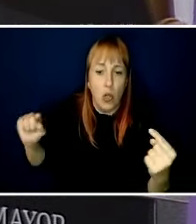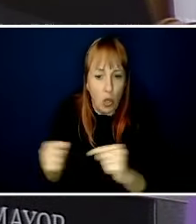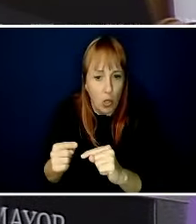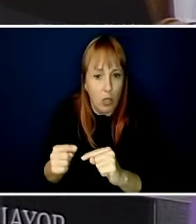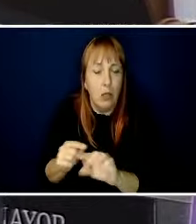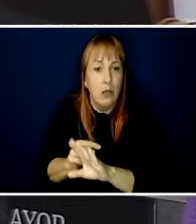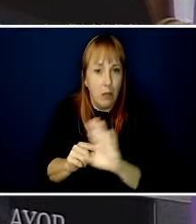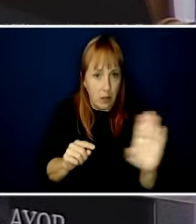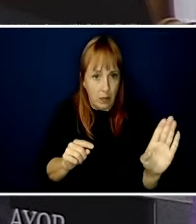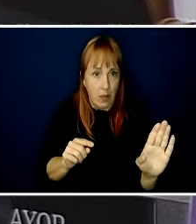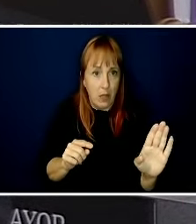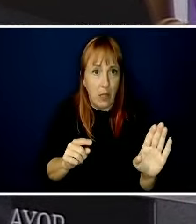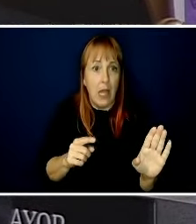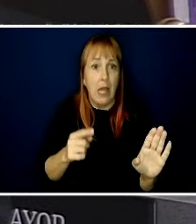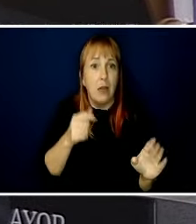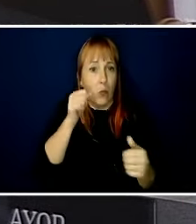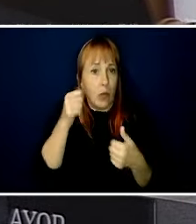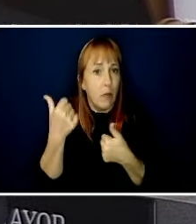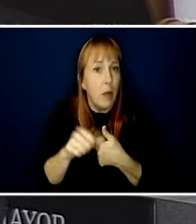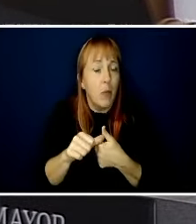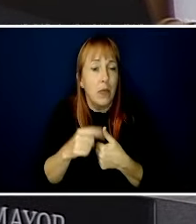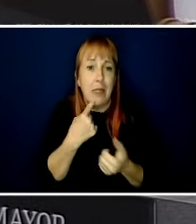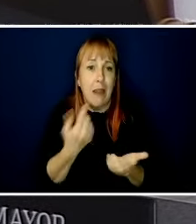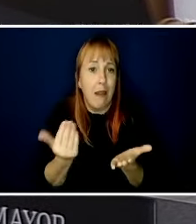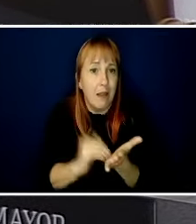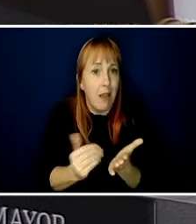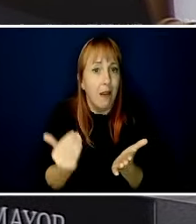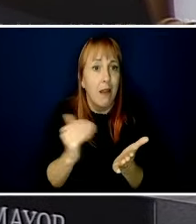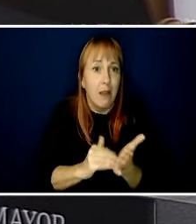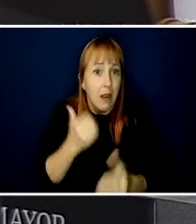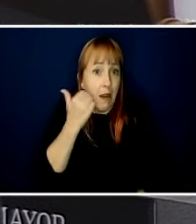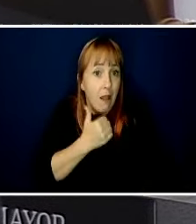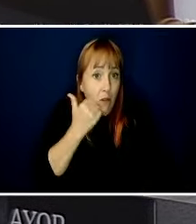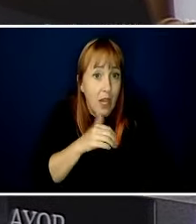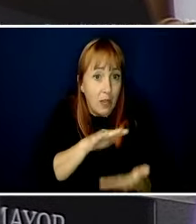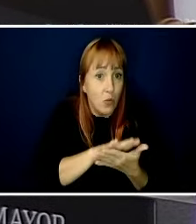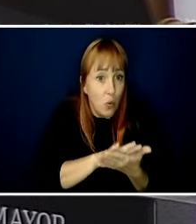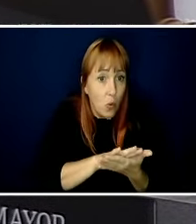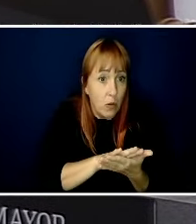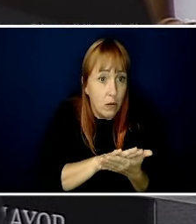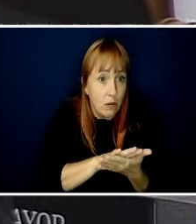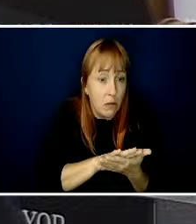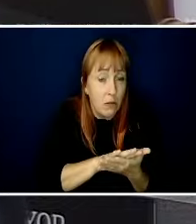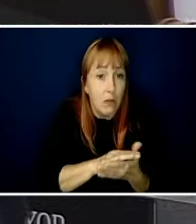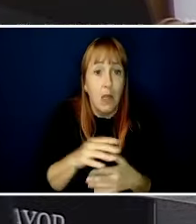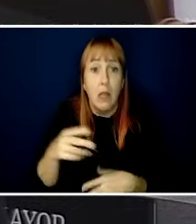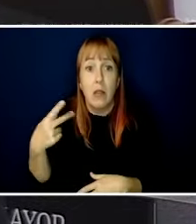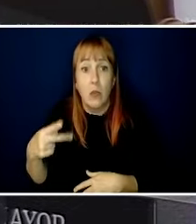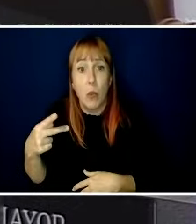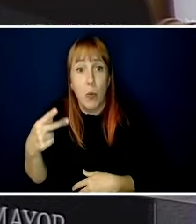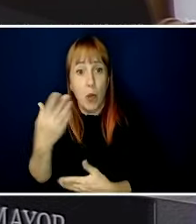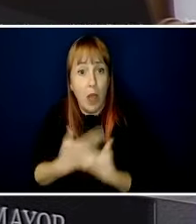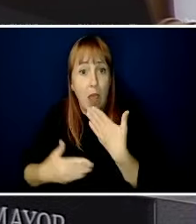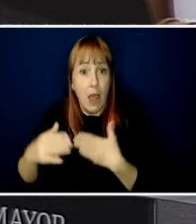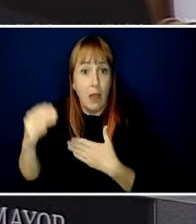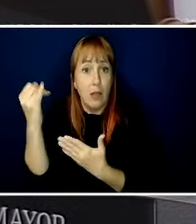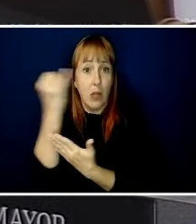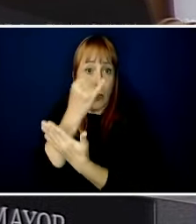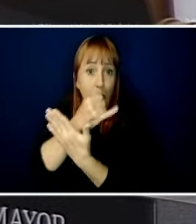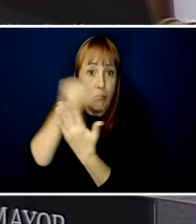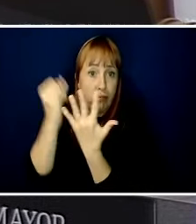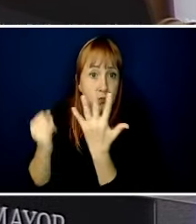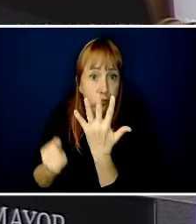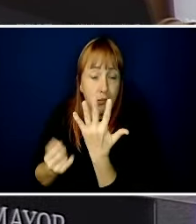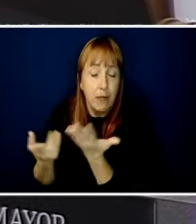to be repeated often in our schools, daily. And the purple hands that are traced and signed as their